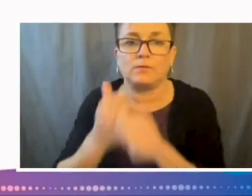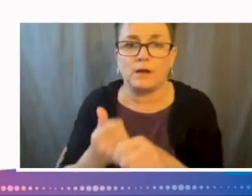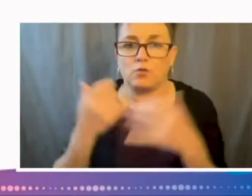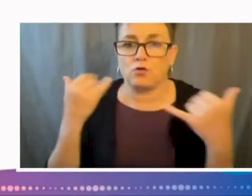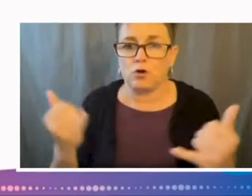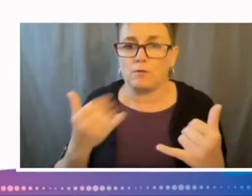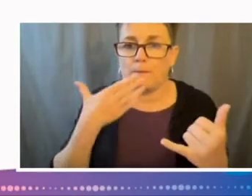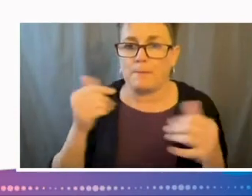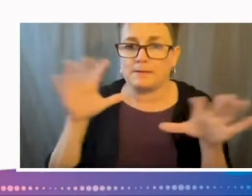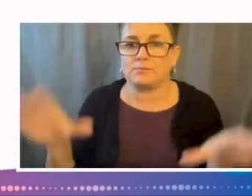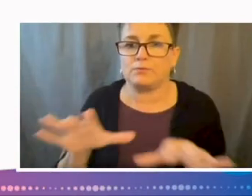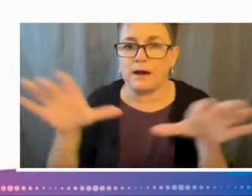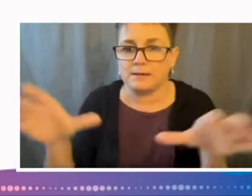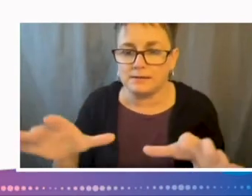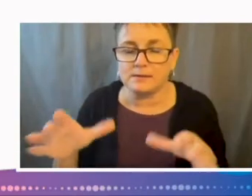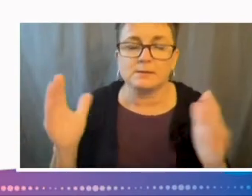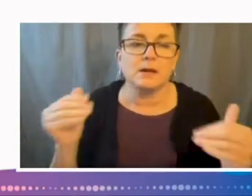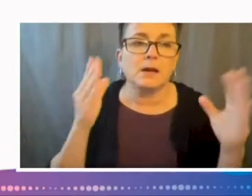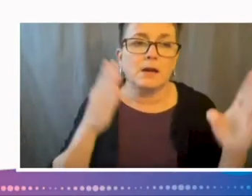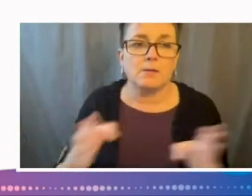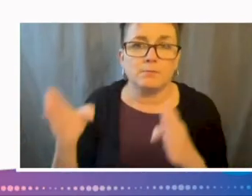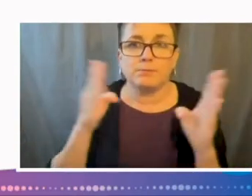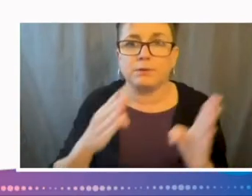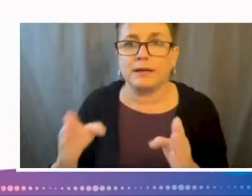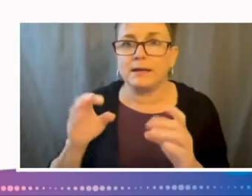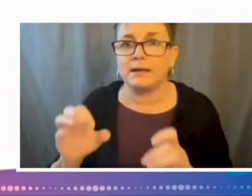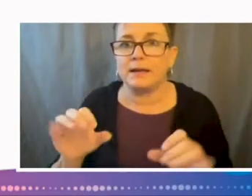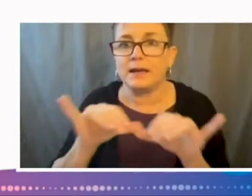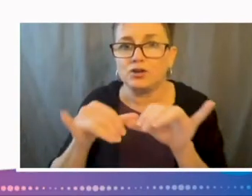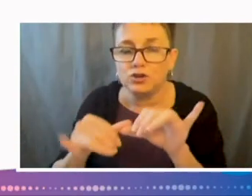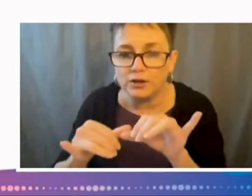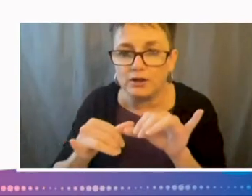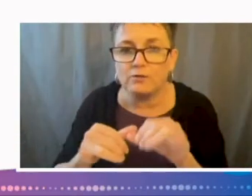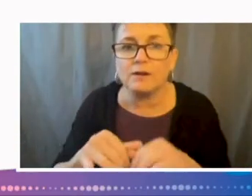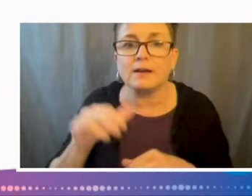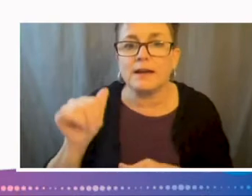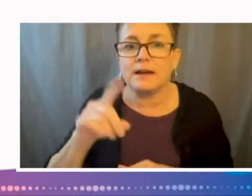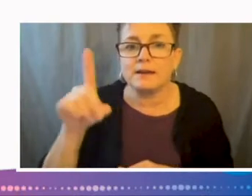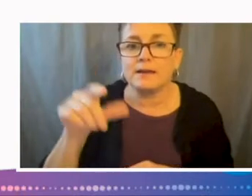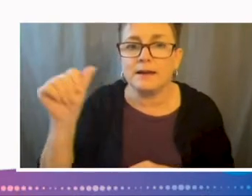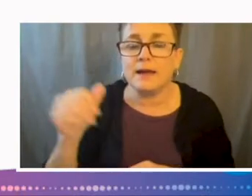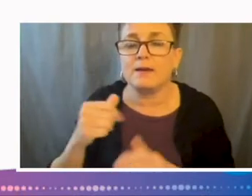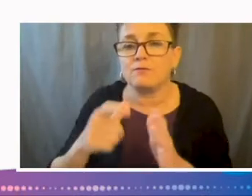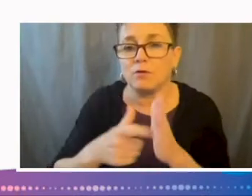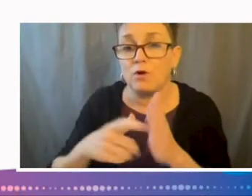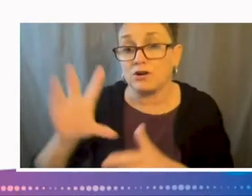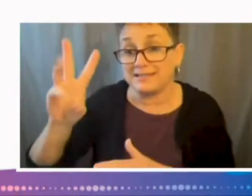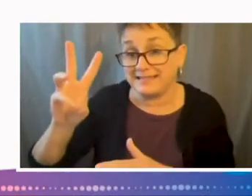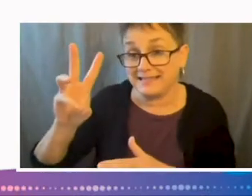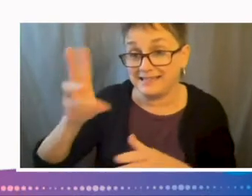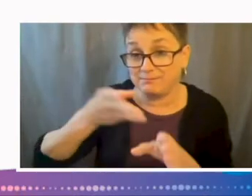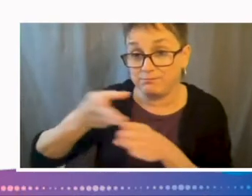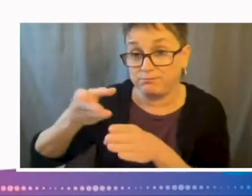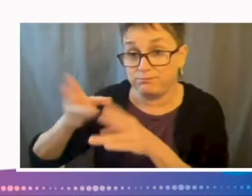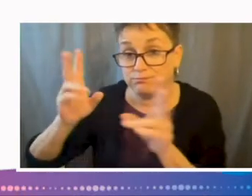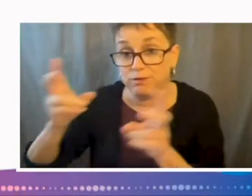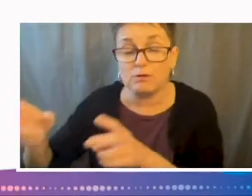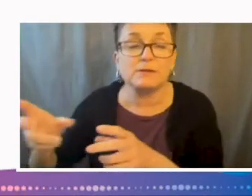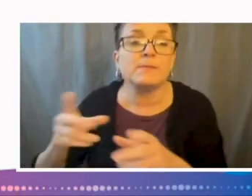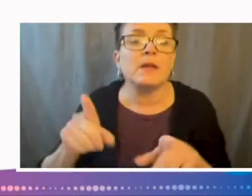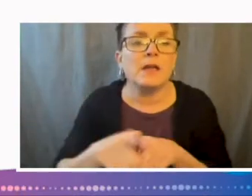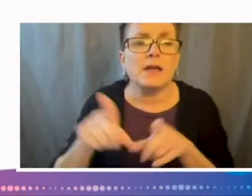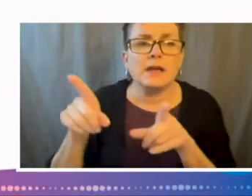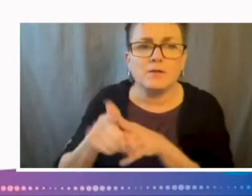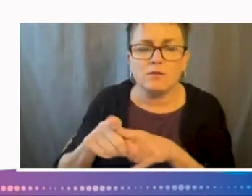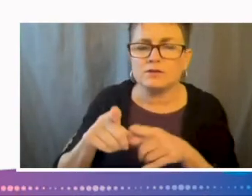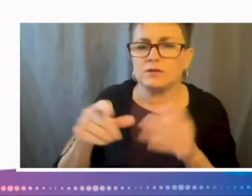engineering, customer expectations, ADA and Title VI requirements, public safety, fleet operations, and technology that have